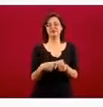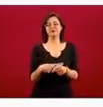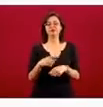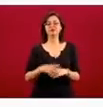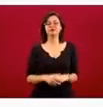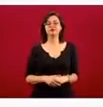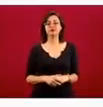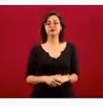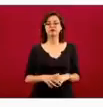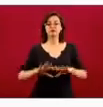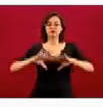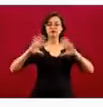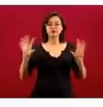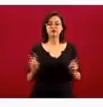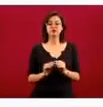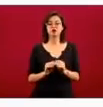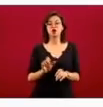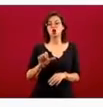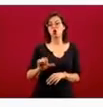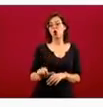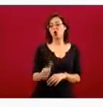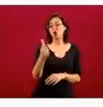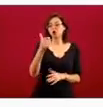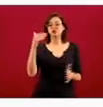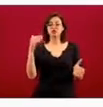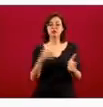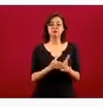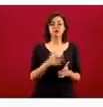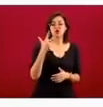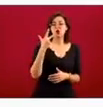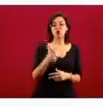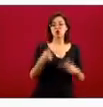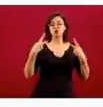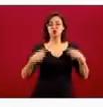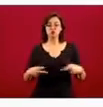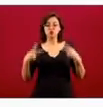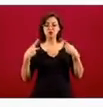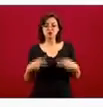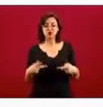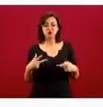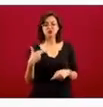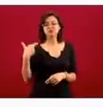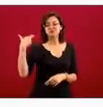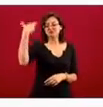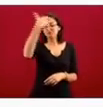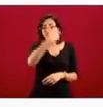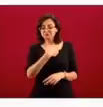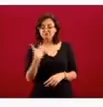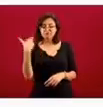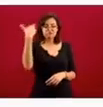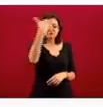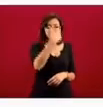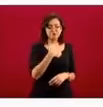is marked by yellow in this case, and the lowest concentration is light green.